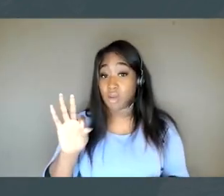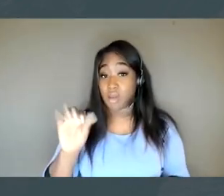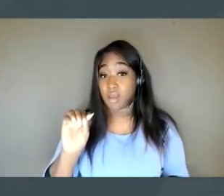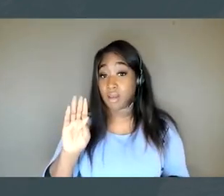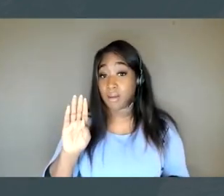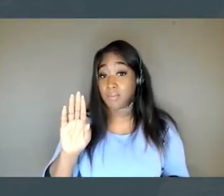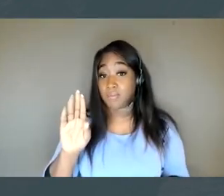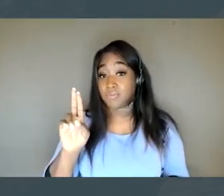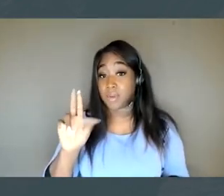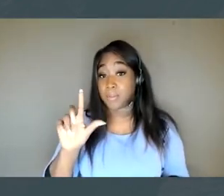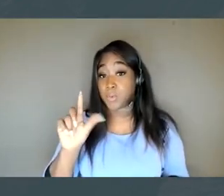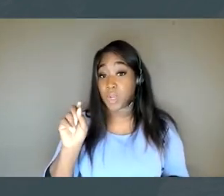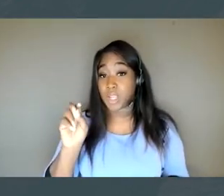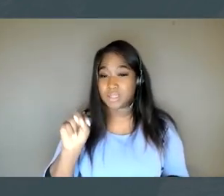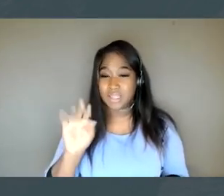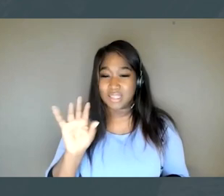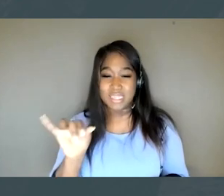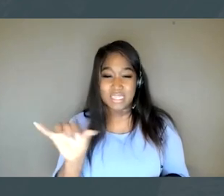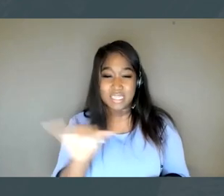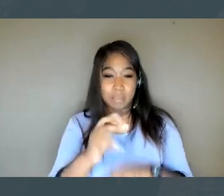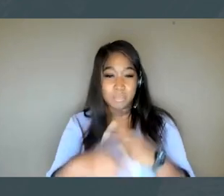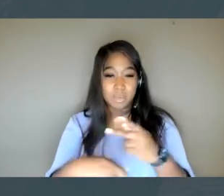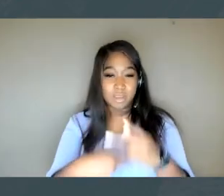as the practice of diaspora.